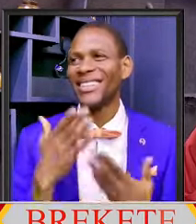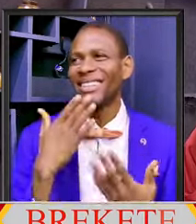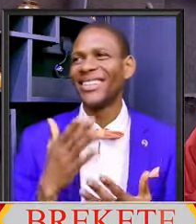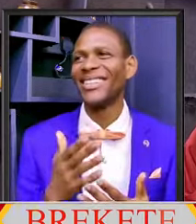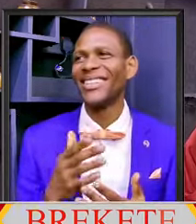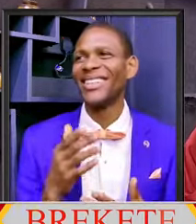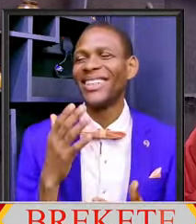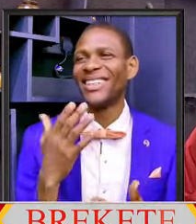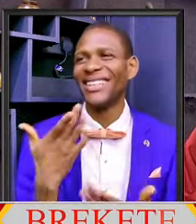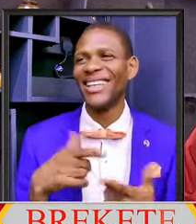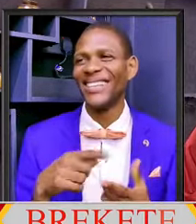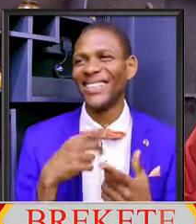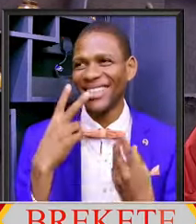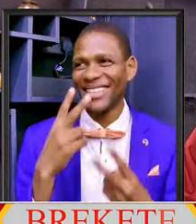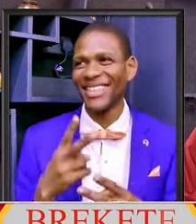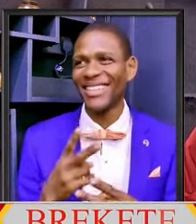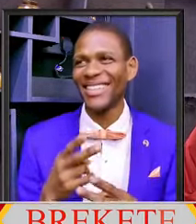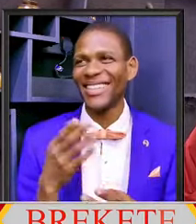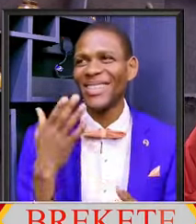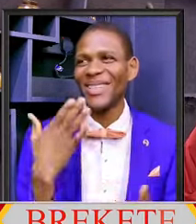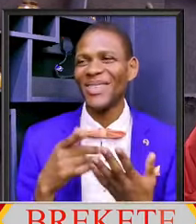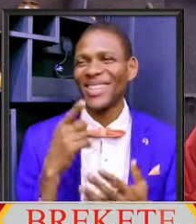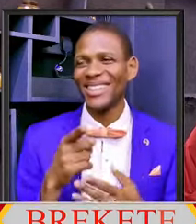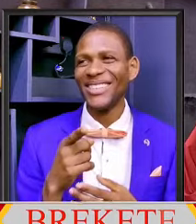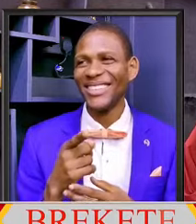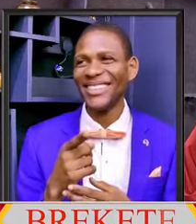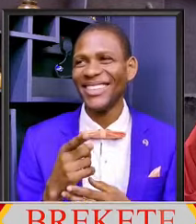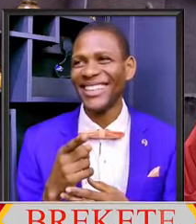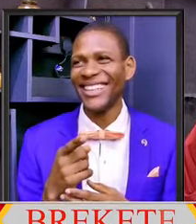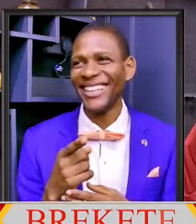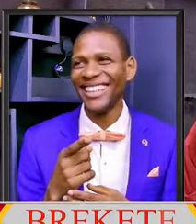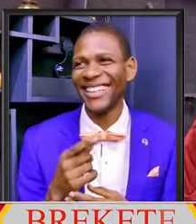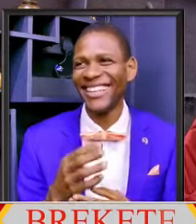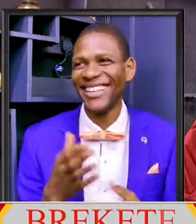Okay, make I see. May you.